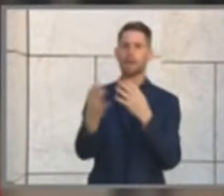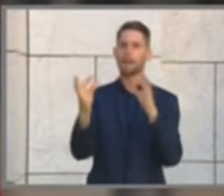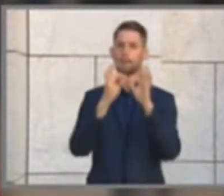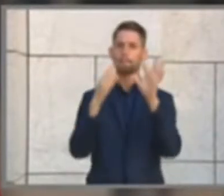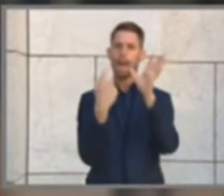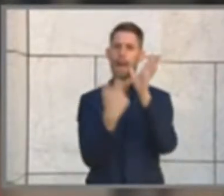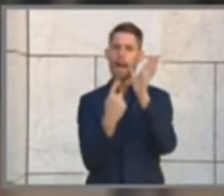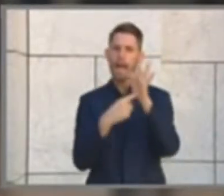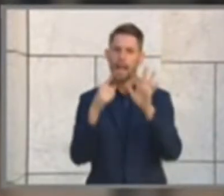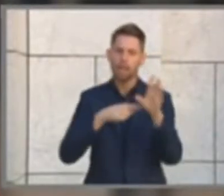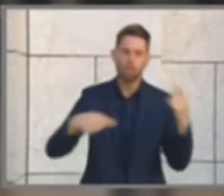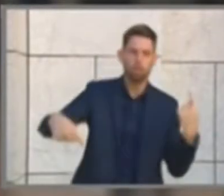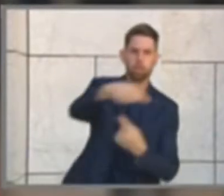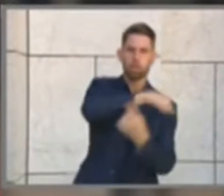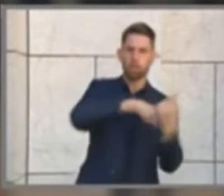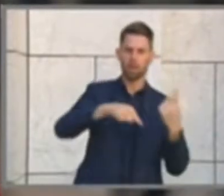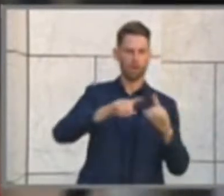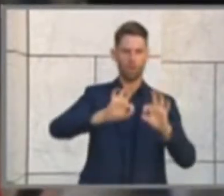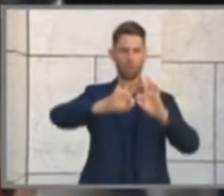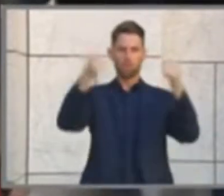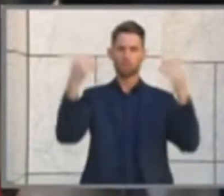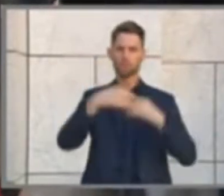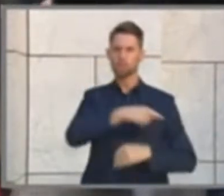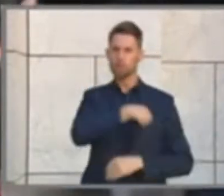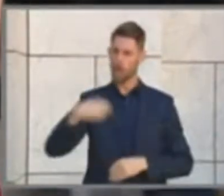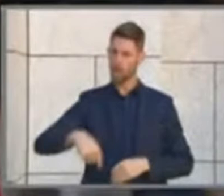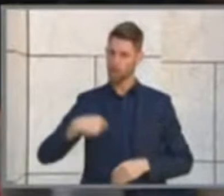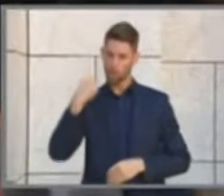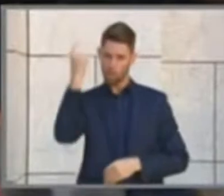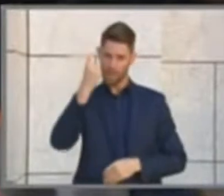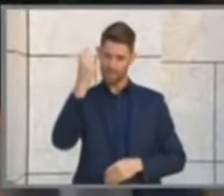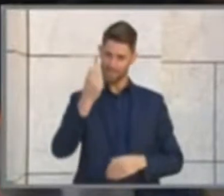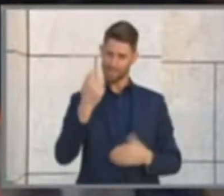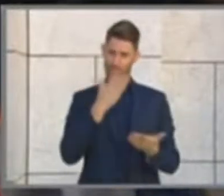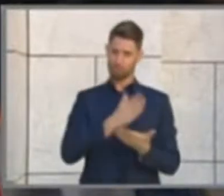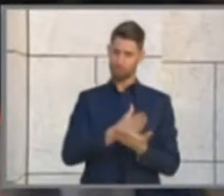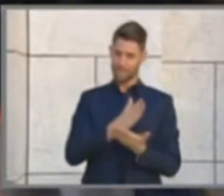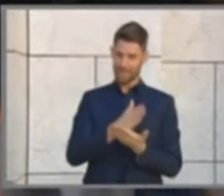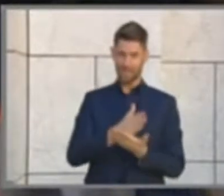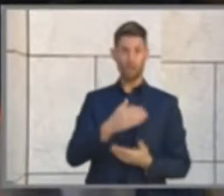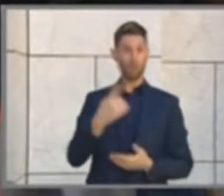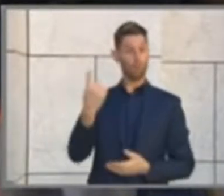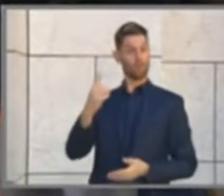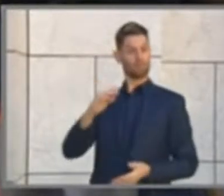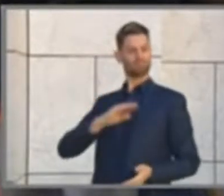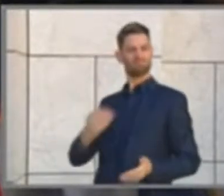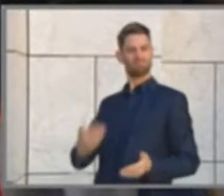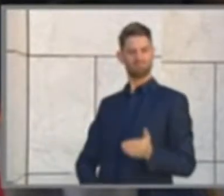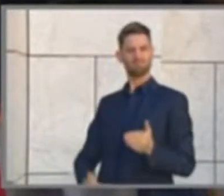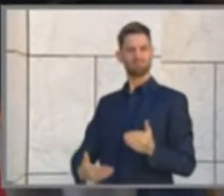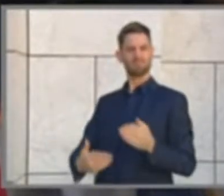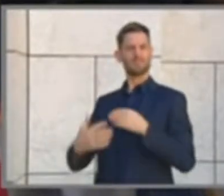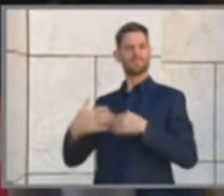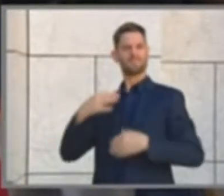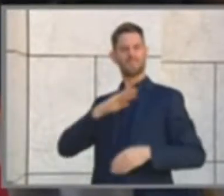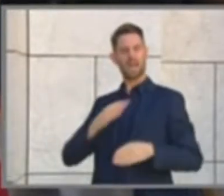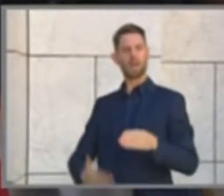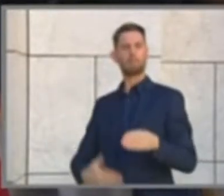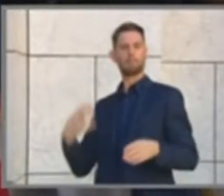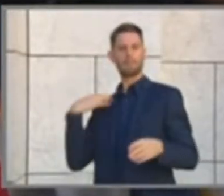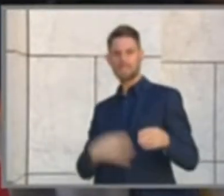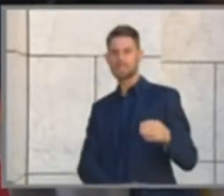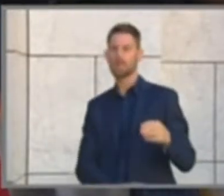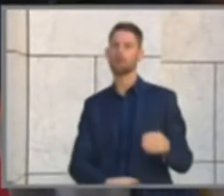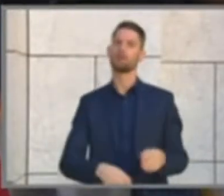helpful is that contribution, and what does it say about the state of the relationship that the Trade Minister and Agriculture Minister can't get a phone call back from their Chinese